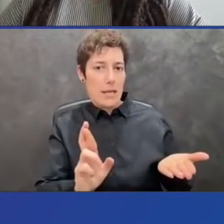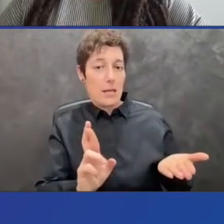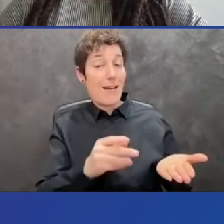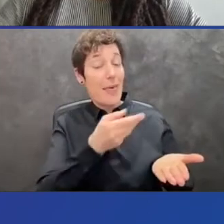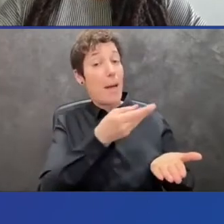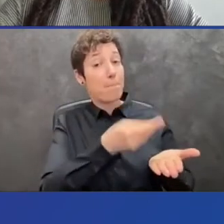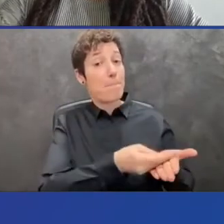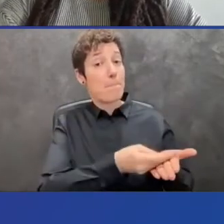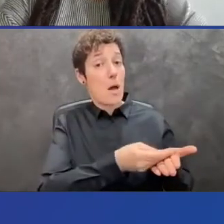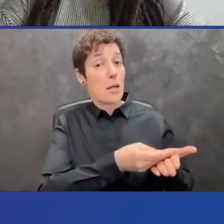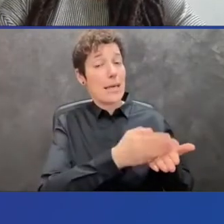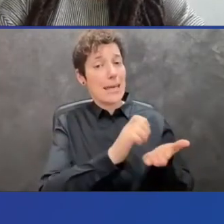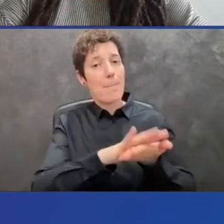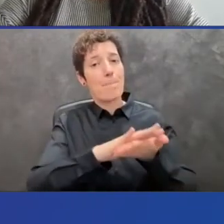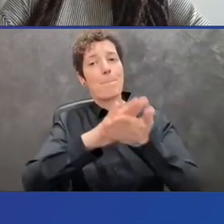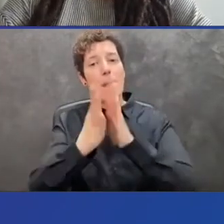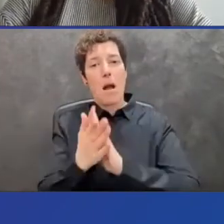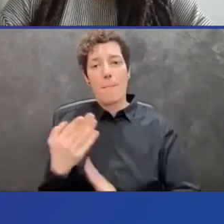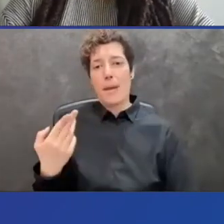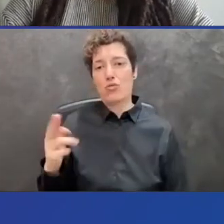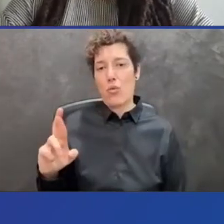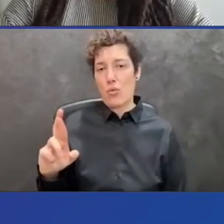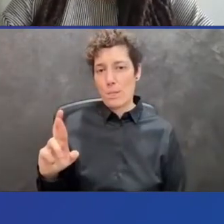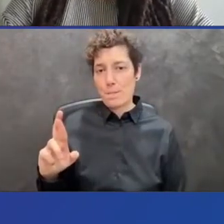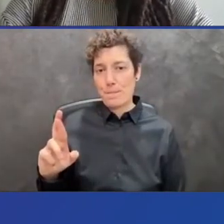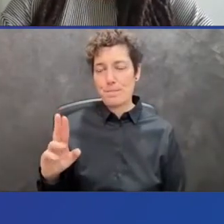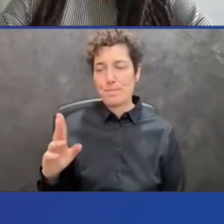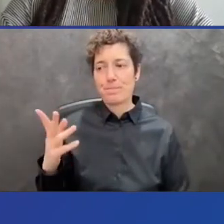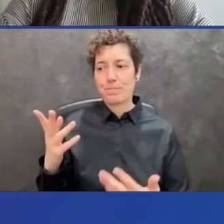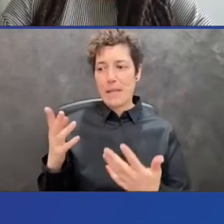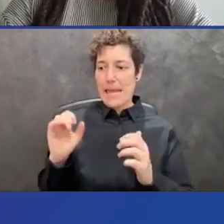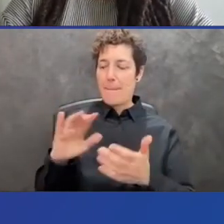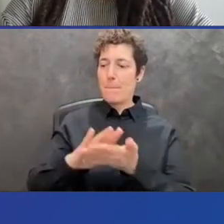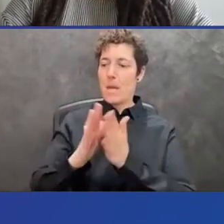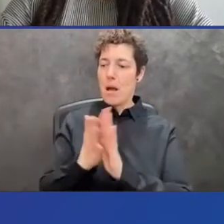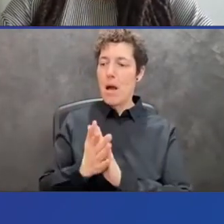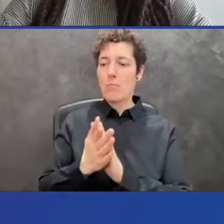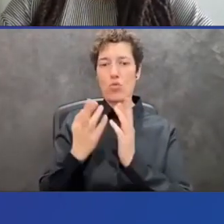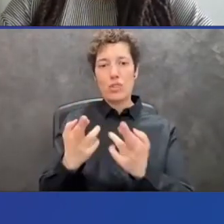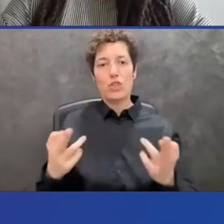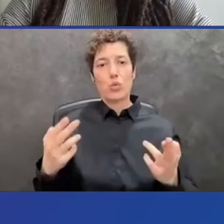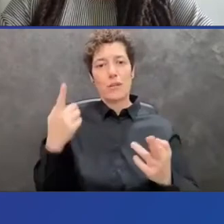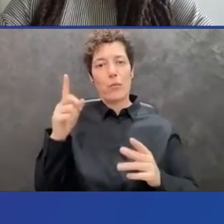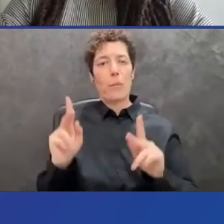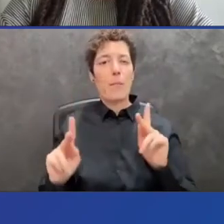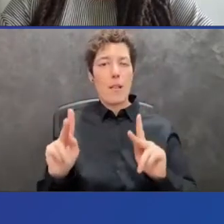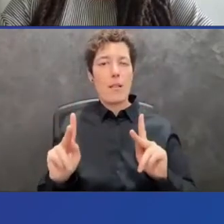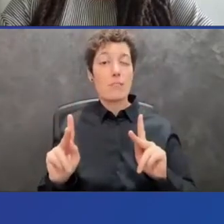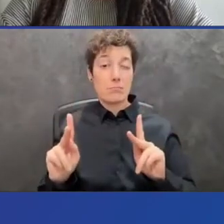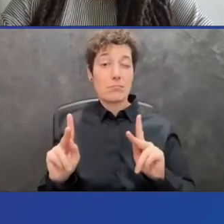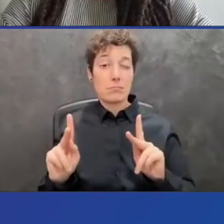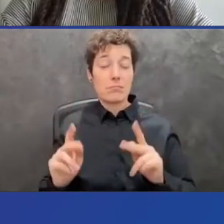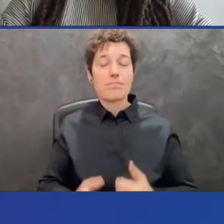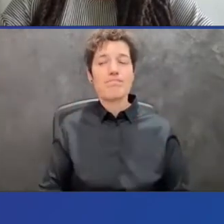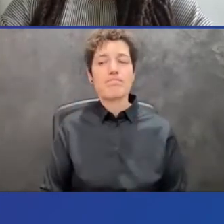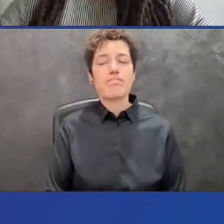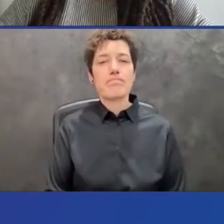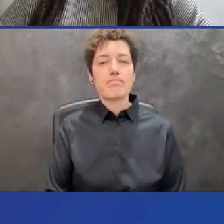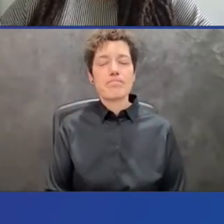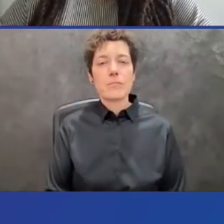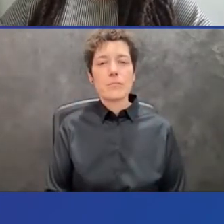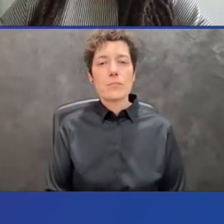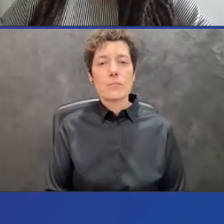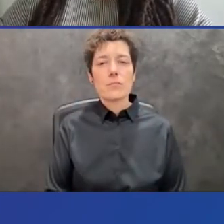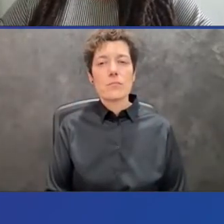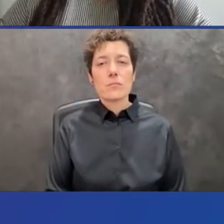resources. I think that when we're talking about affecting or making